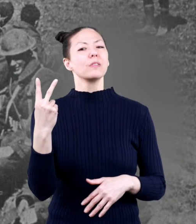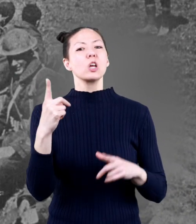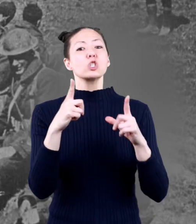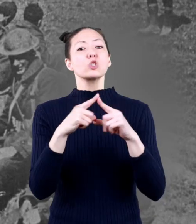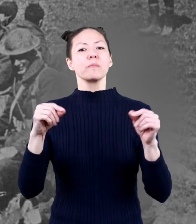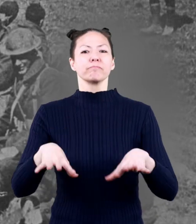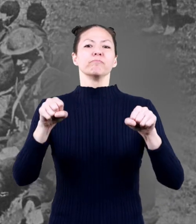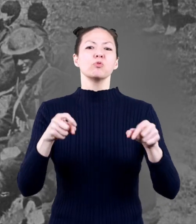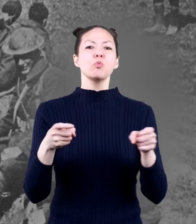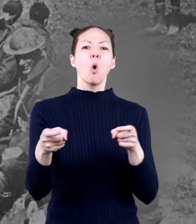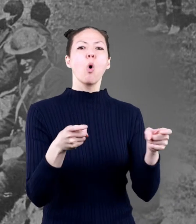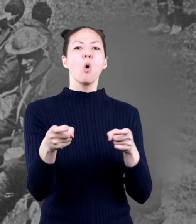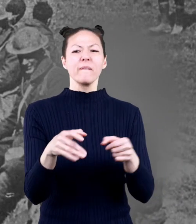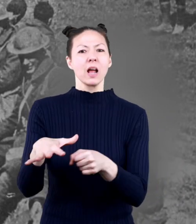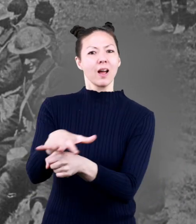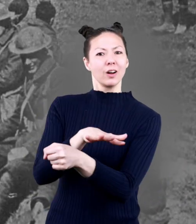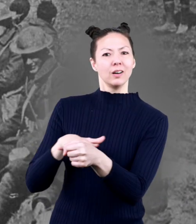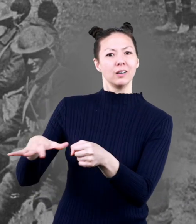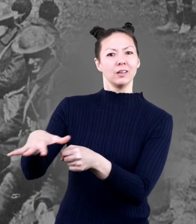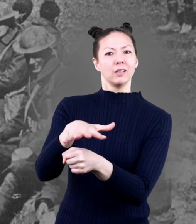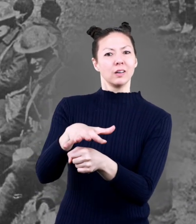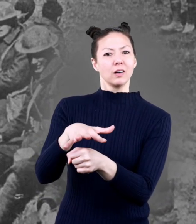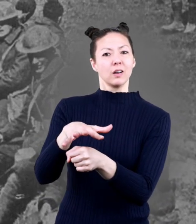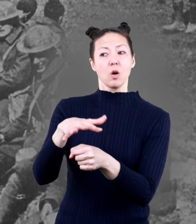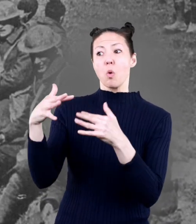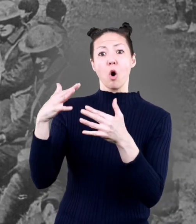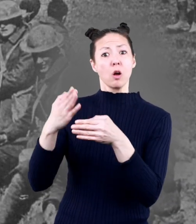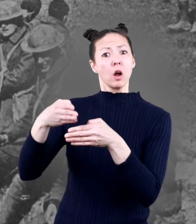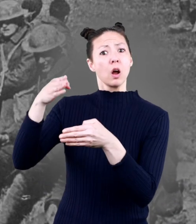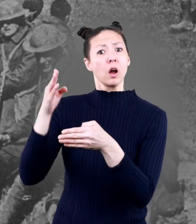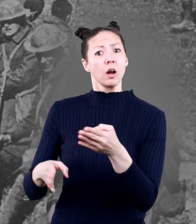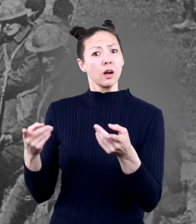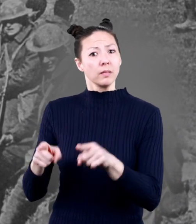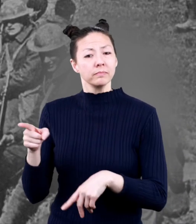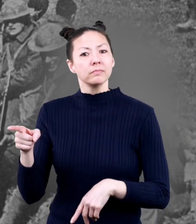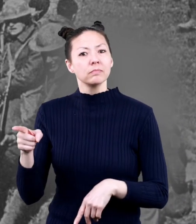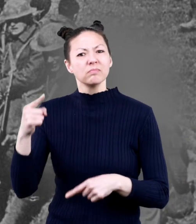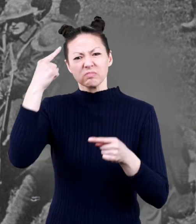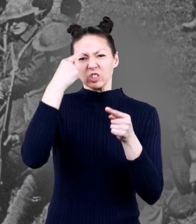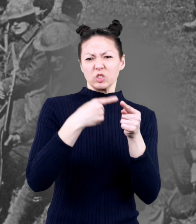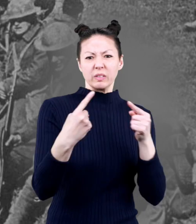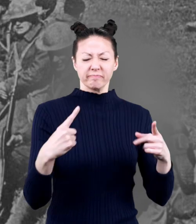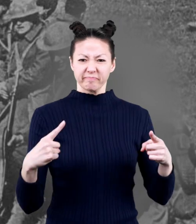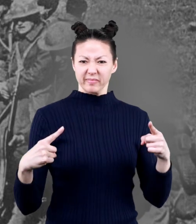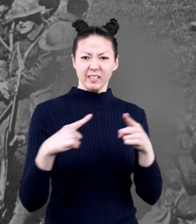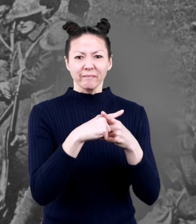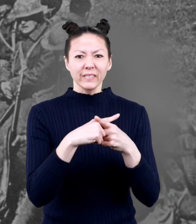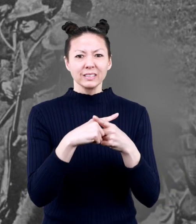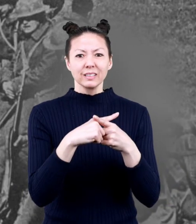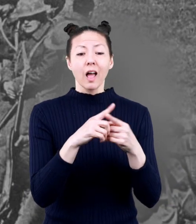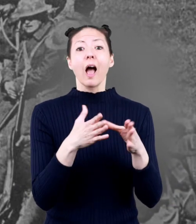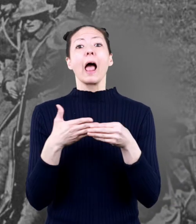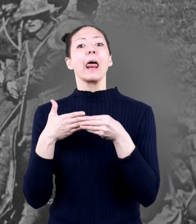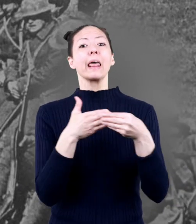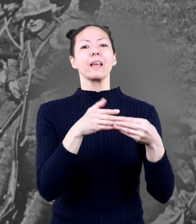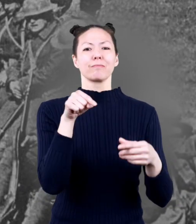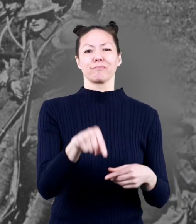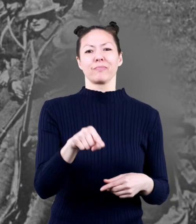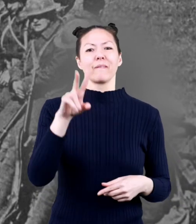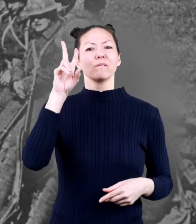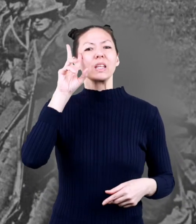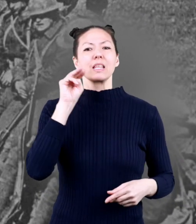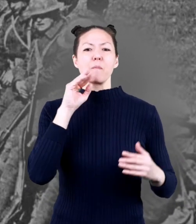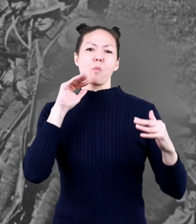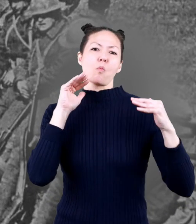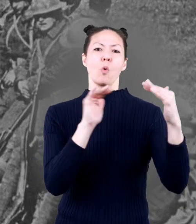World War II, the Japanese took control of the area. When the war ended, disagreements and conflicts